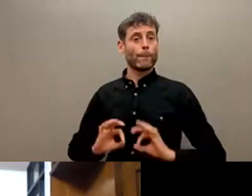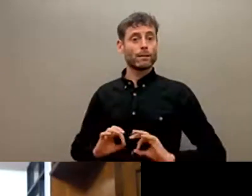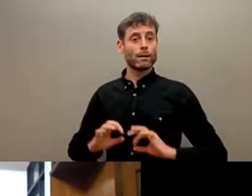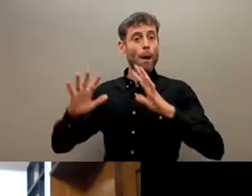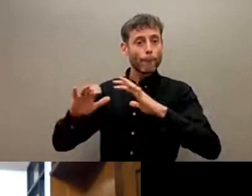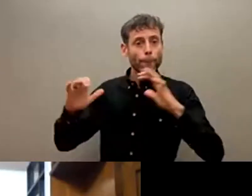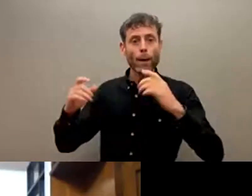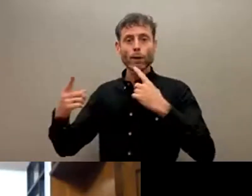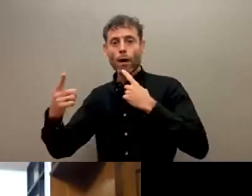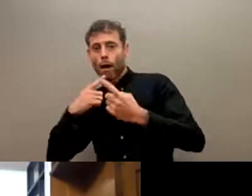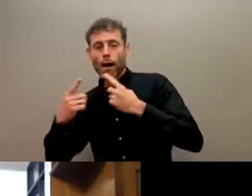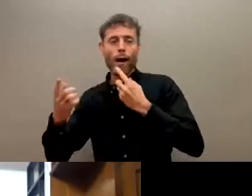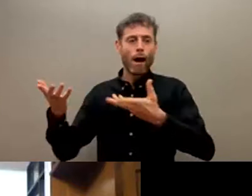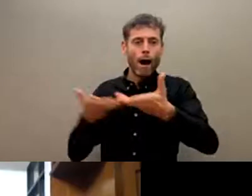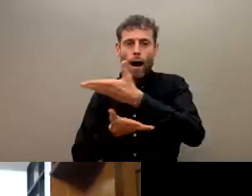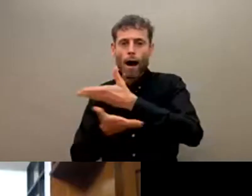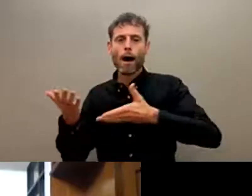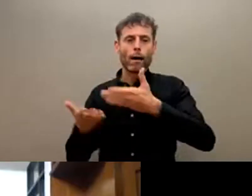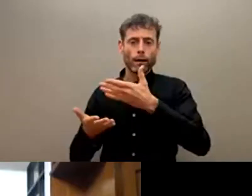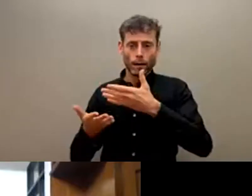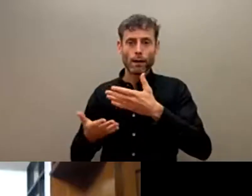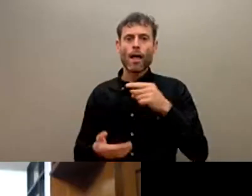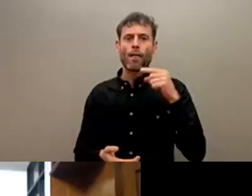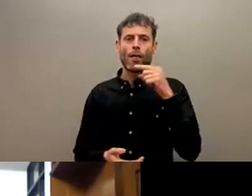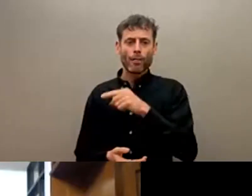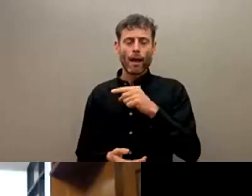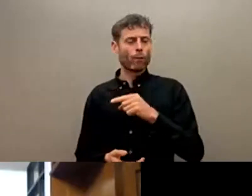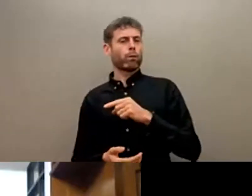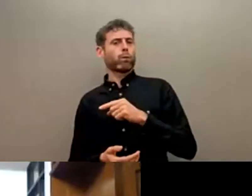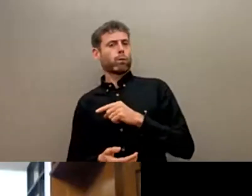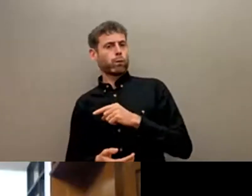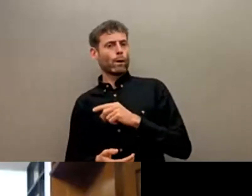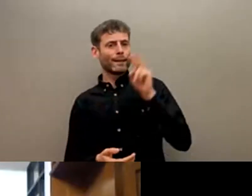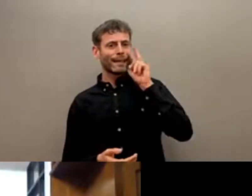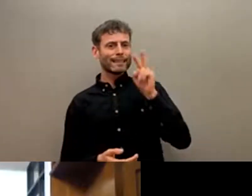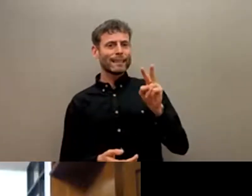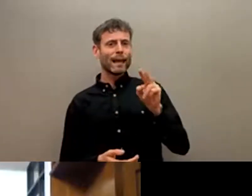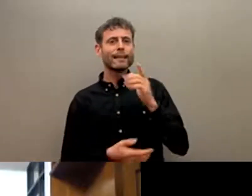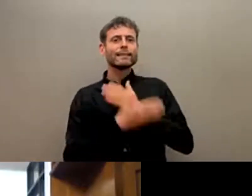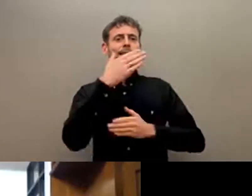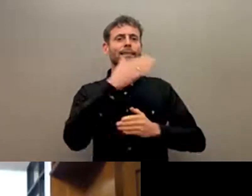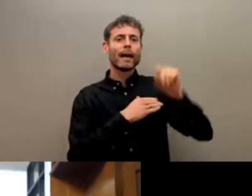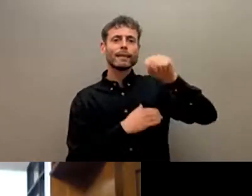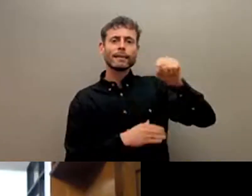we have so many letters from the people with disability. So we have to put some of the important aspects. Finally, in